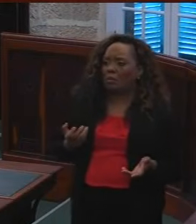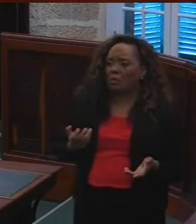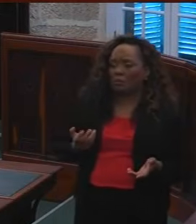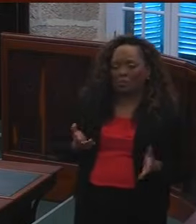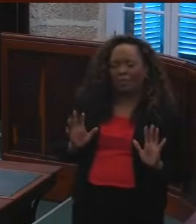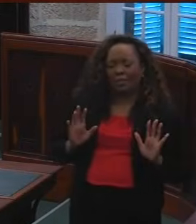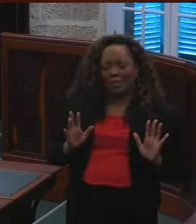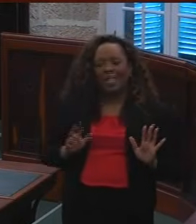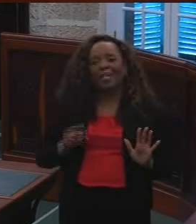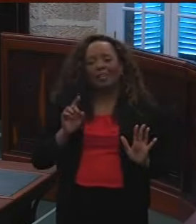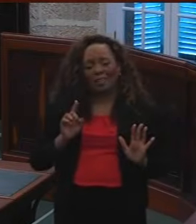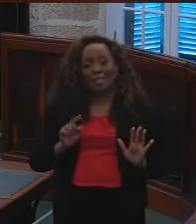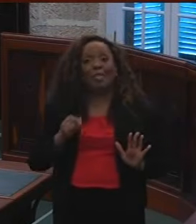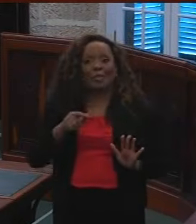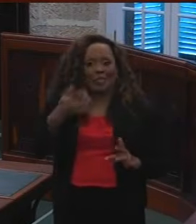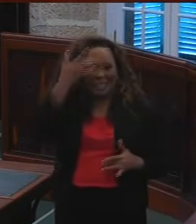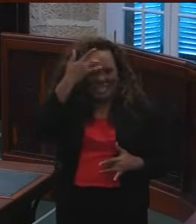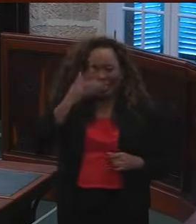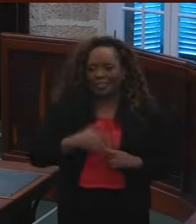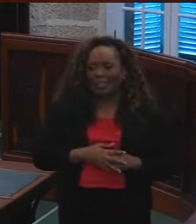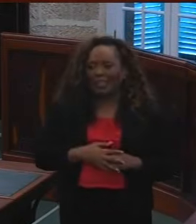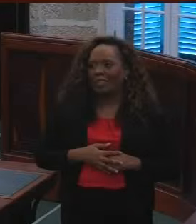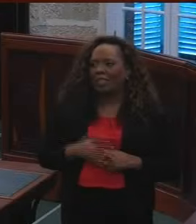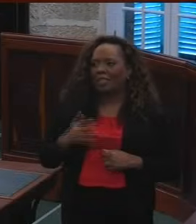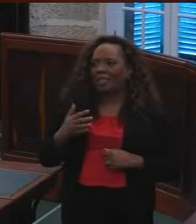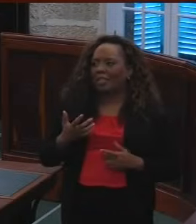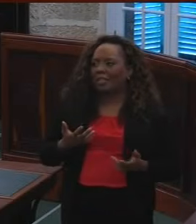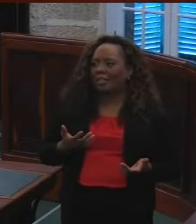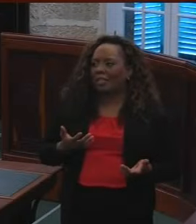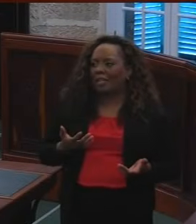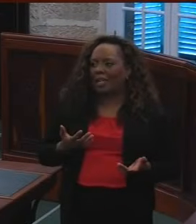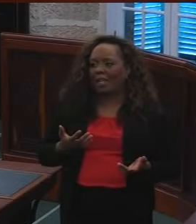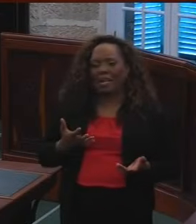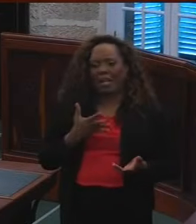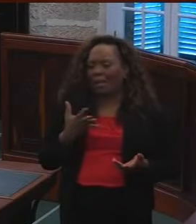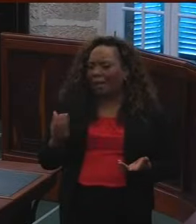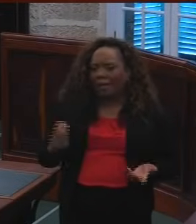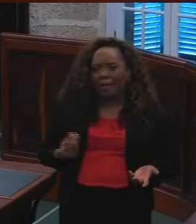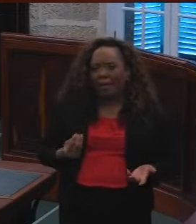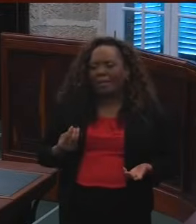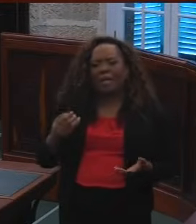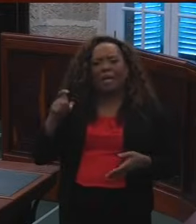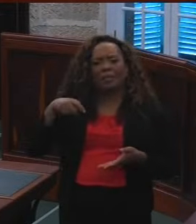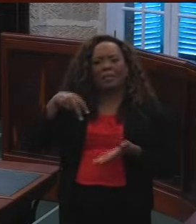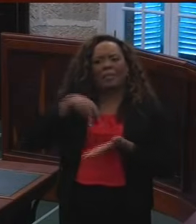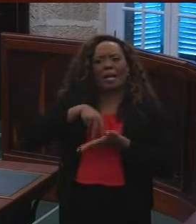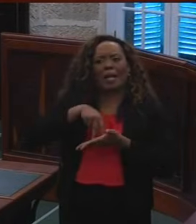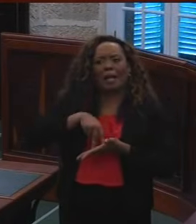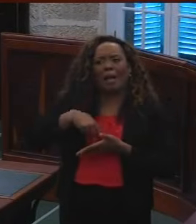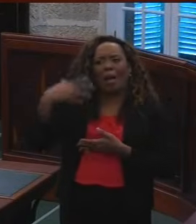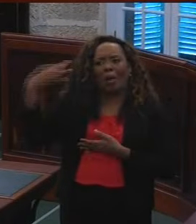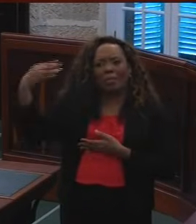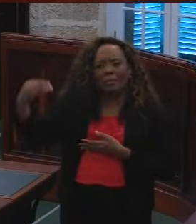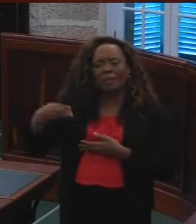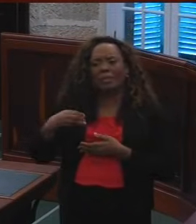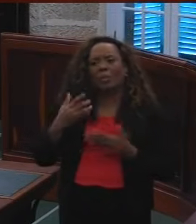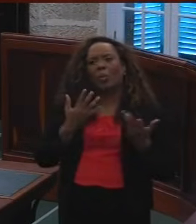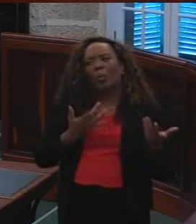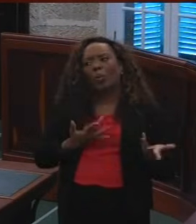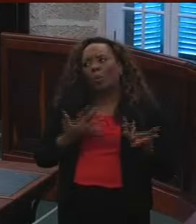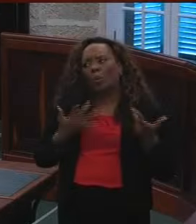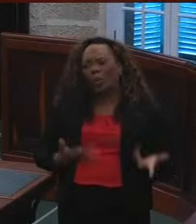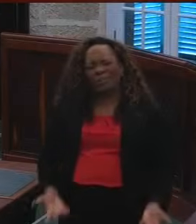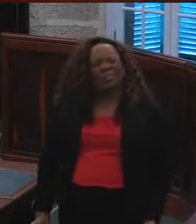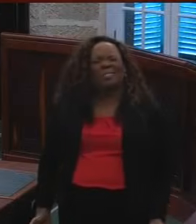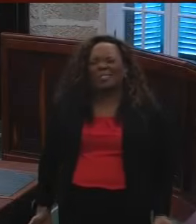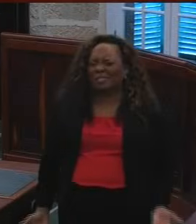person standing outside a clinic, you see it still at some of the clinics? Standing outside the QEH, Mr. Speaker, sir? We have